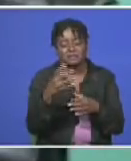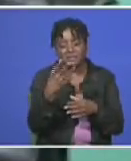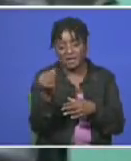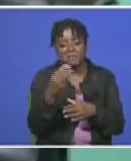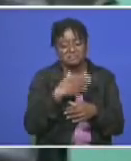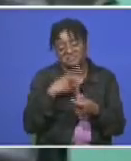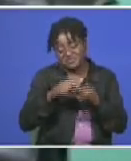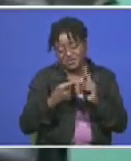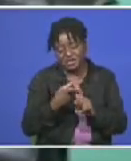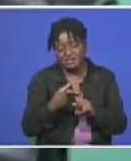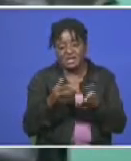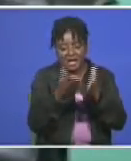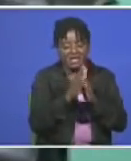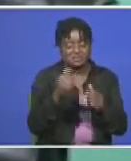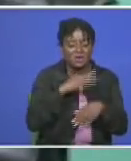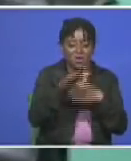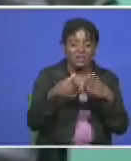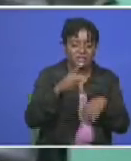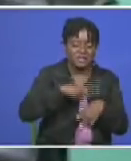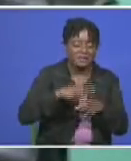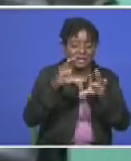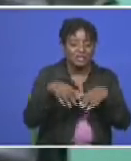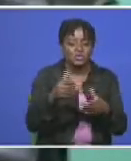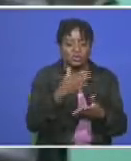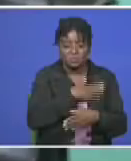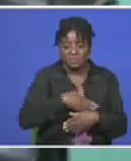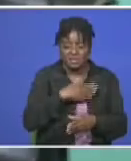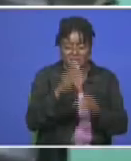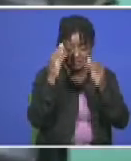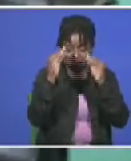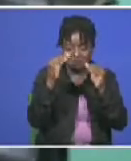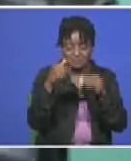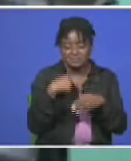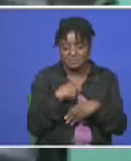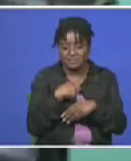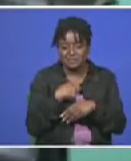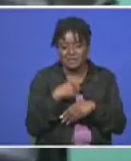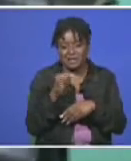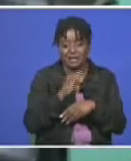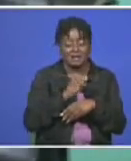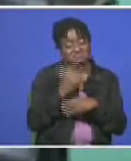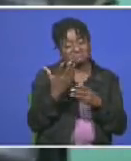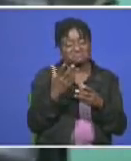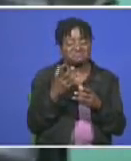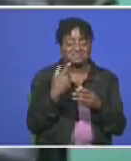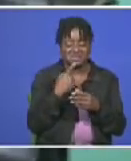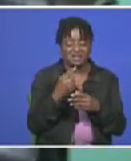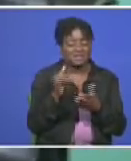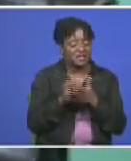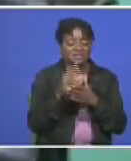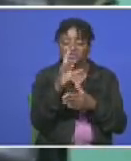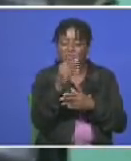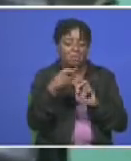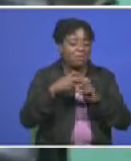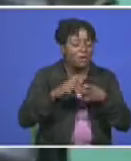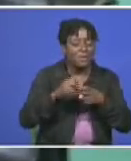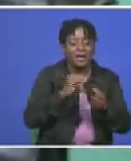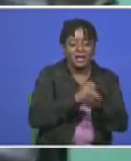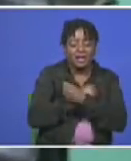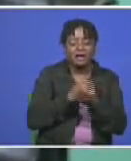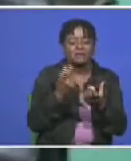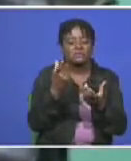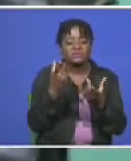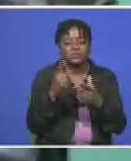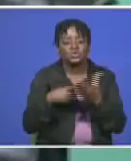me all the time, can you please tutor me? Can you please tutor me? And I'm like, that's no problem. I love doing what I do. I love